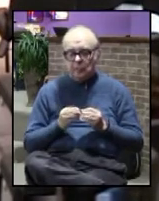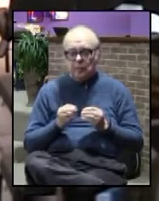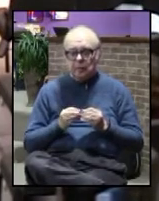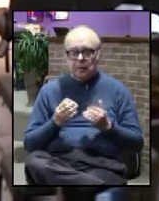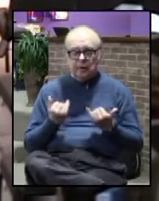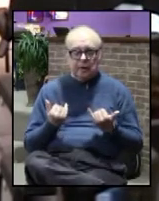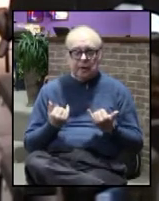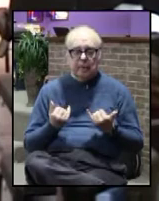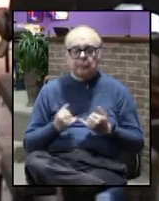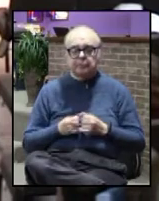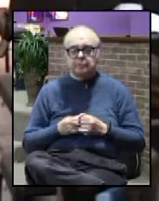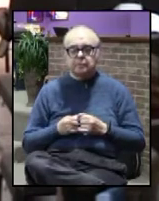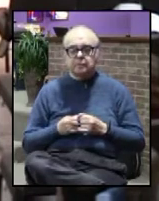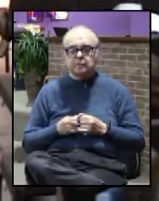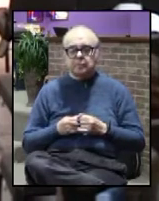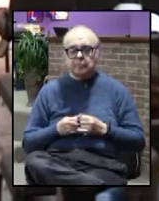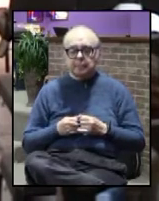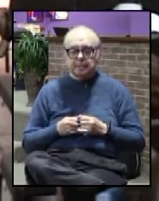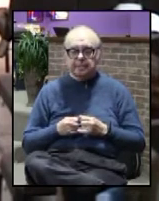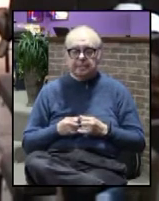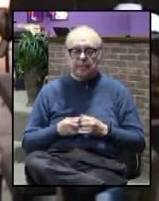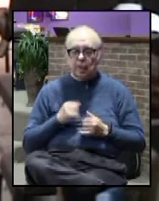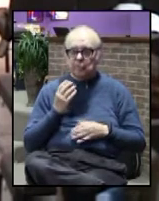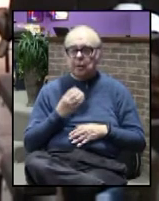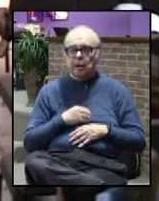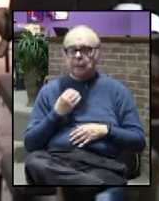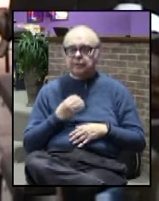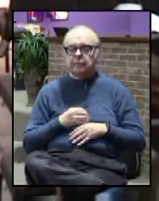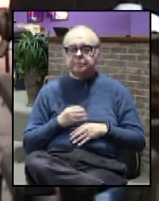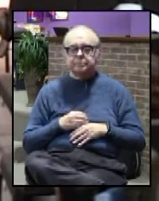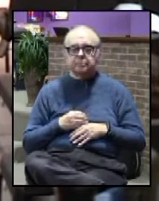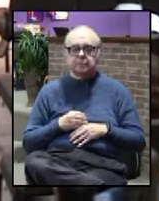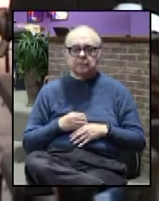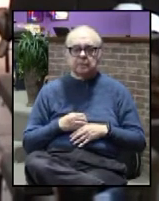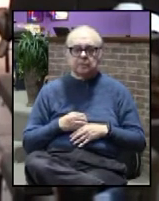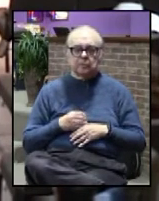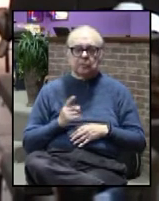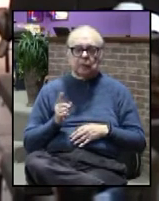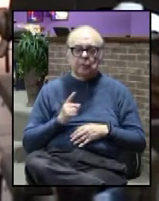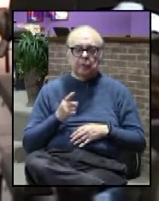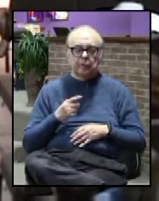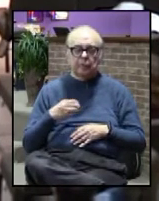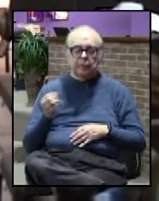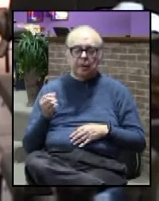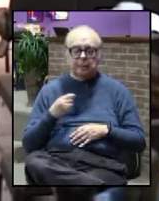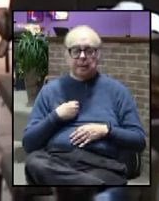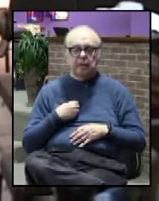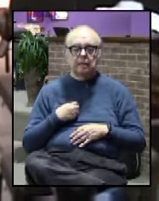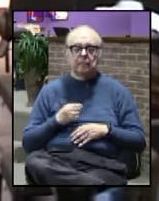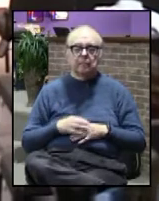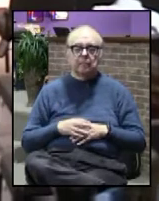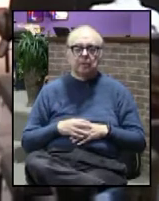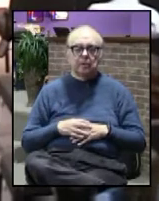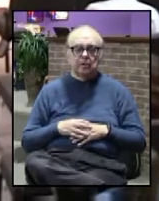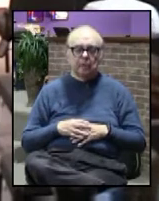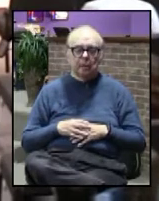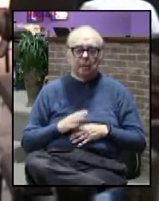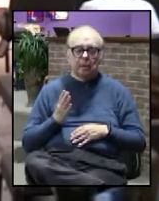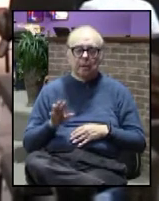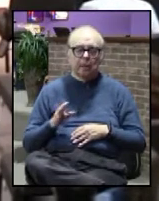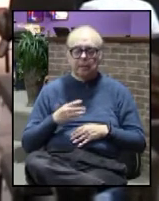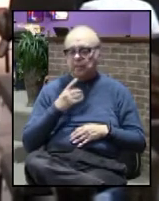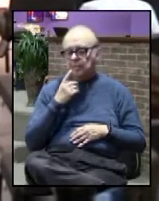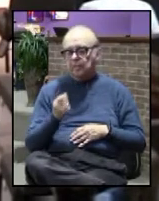handiwork. And it's just awesome. Just where you take me and where you let me go. I never